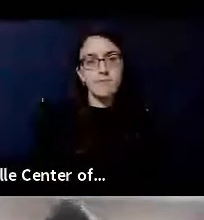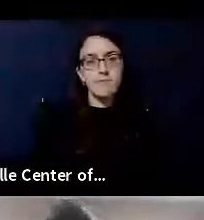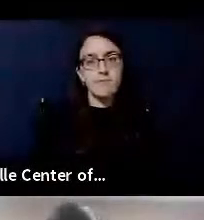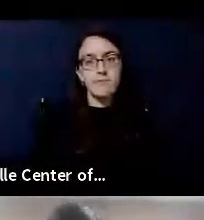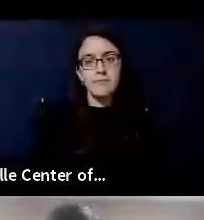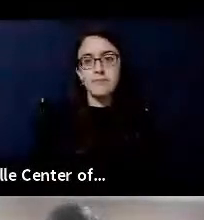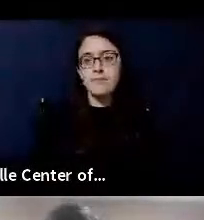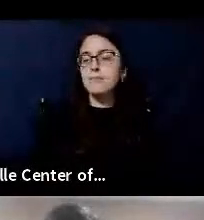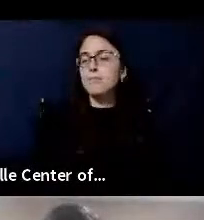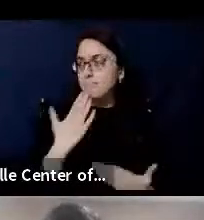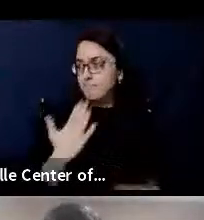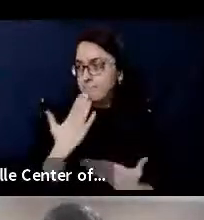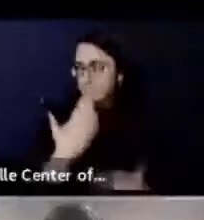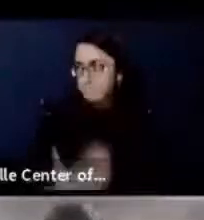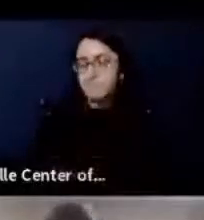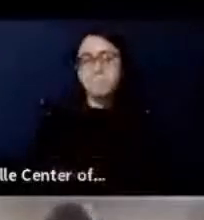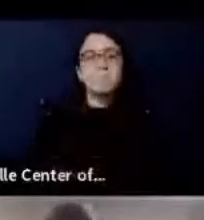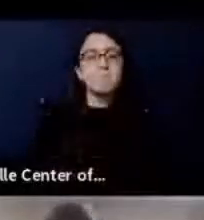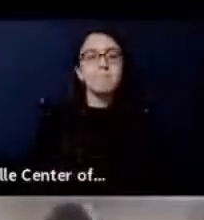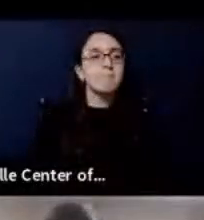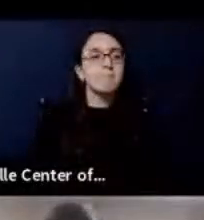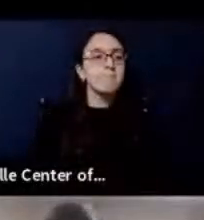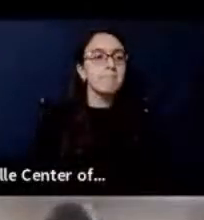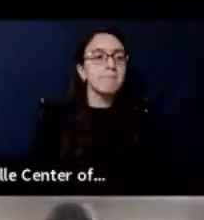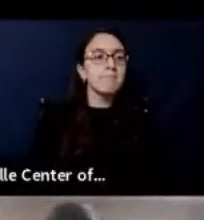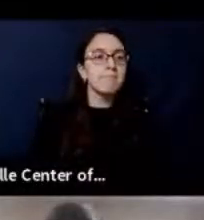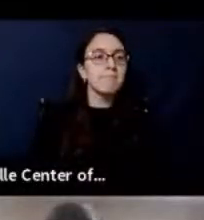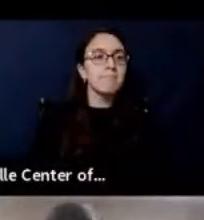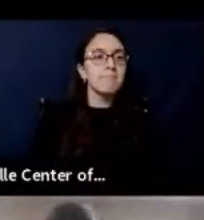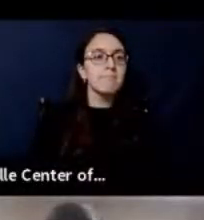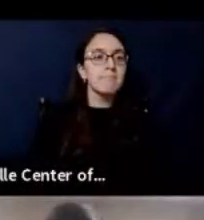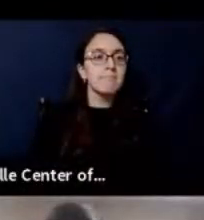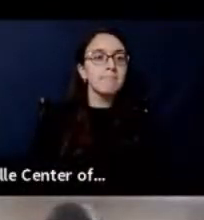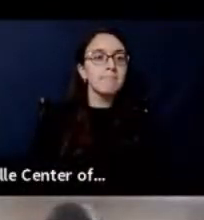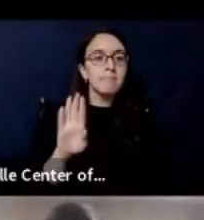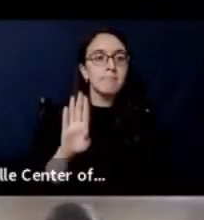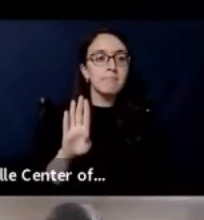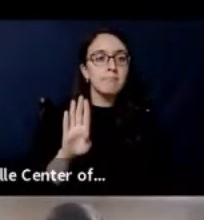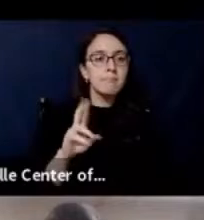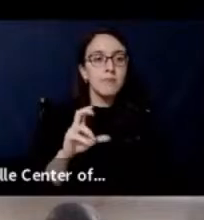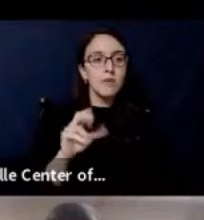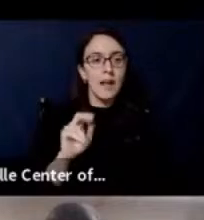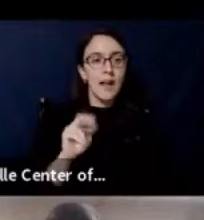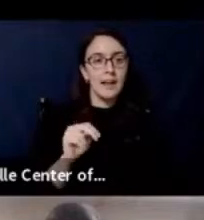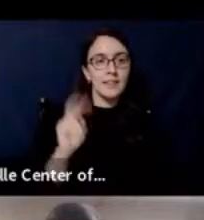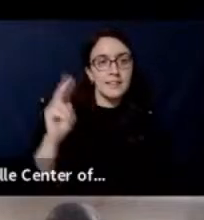Thank you, Mr. Sanders. Motion to approve the agenda as is. Second.